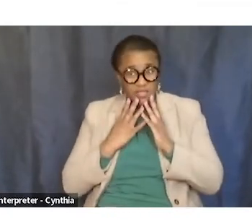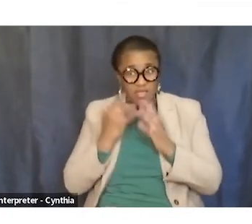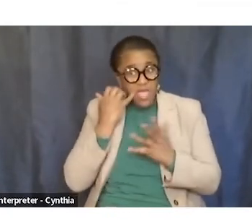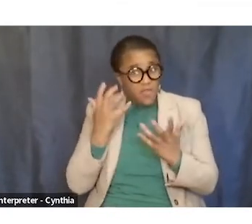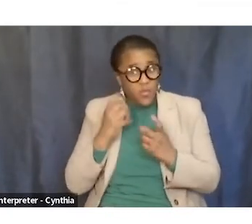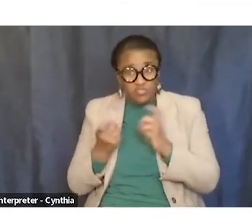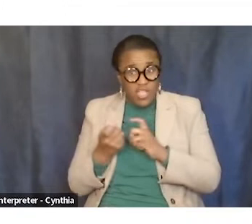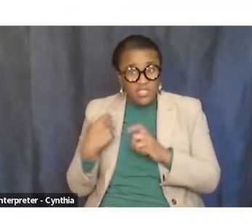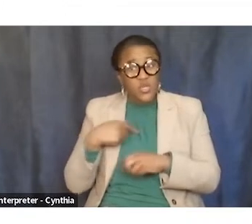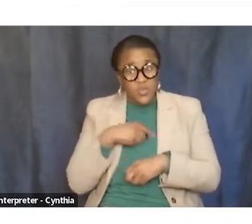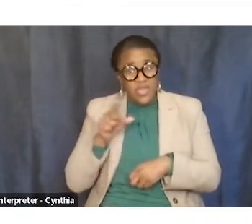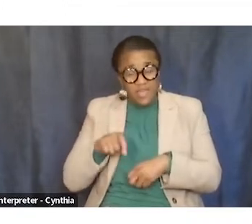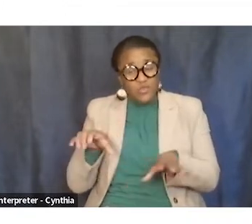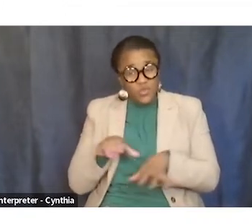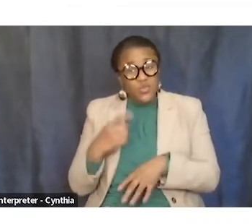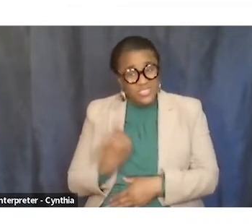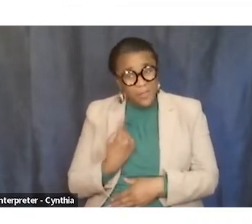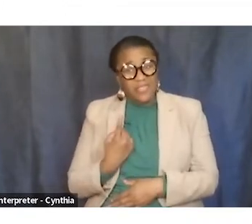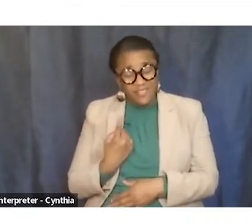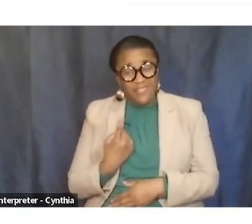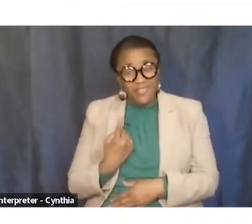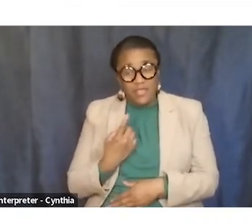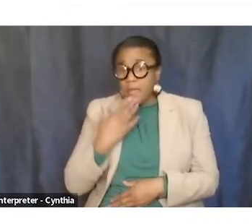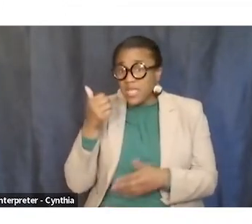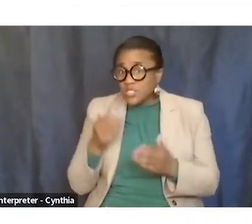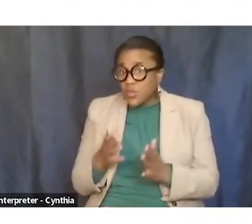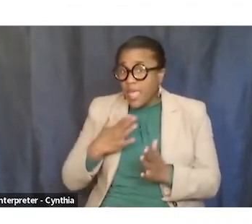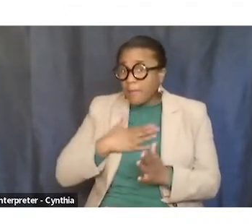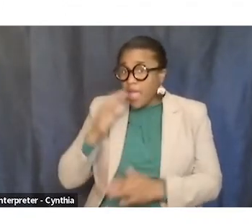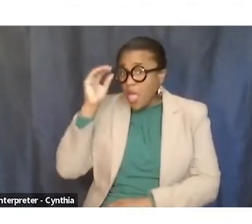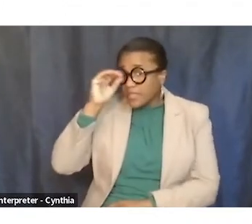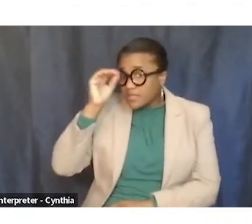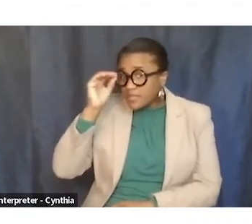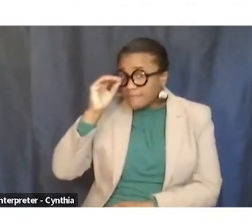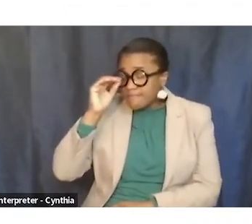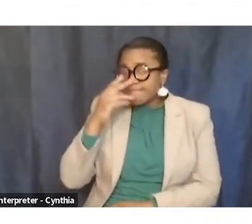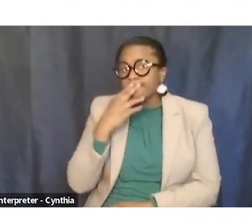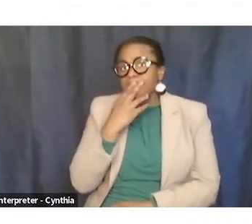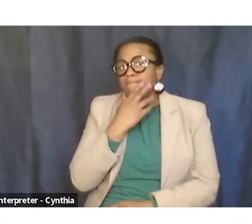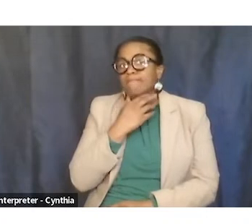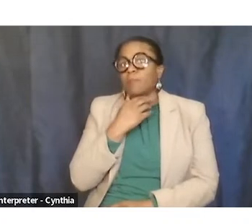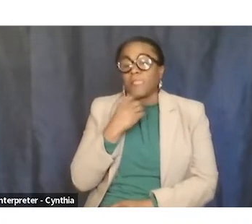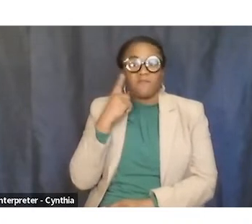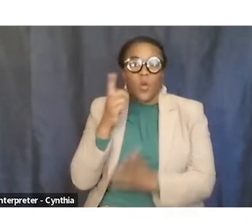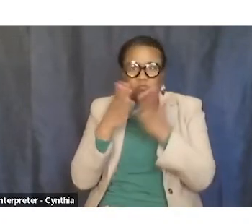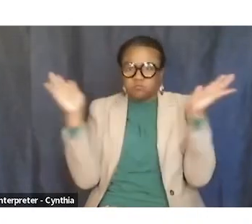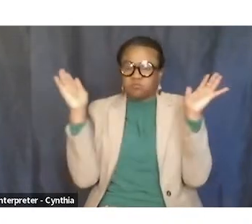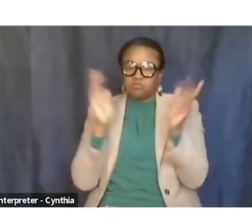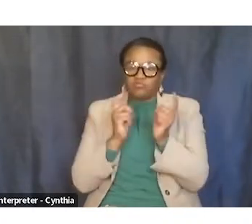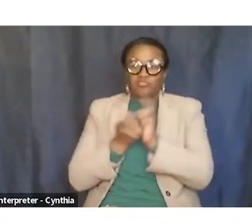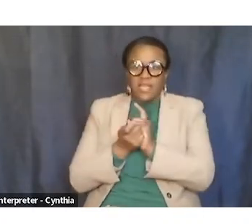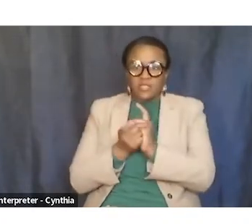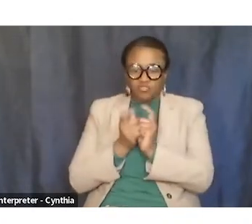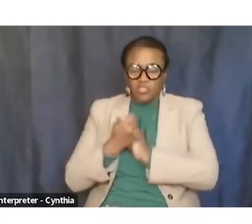we got to do something about it. And the best way, in my opinion, to enact mass change is to change your